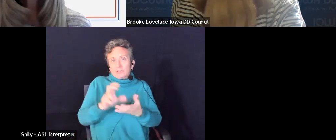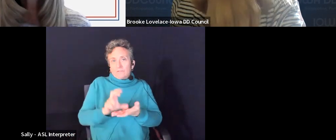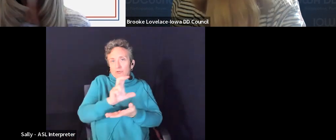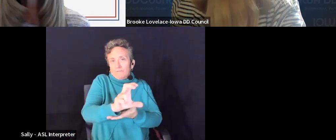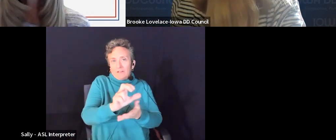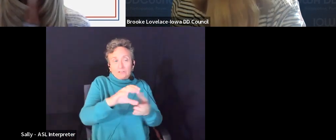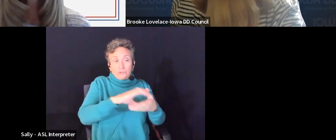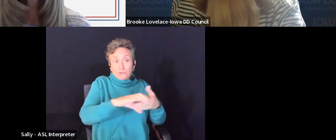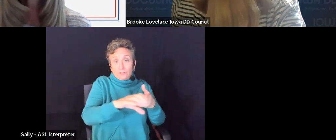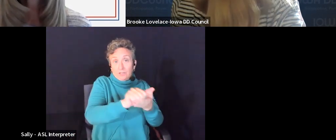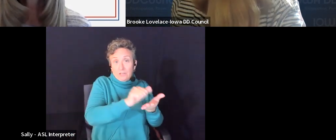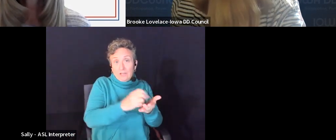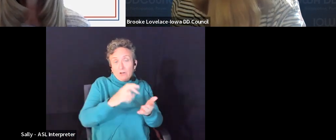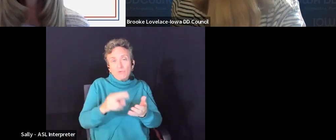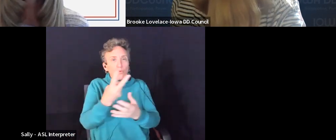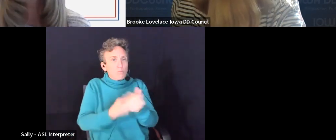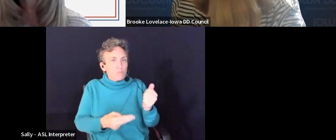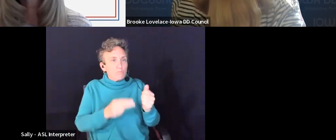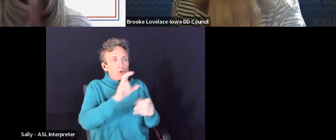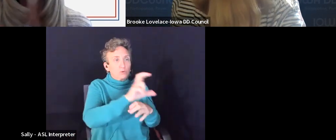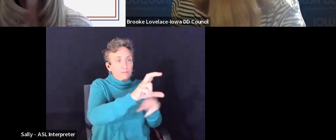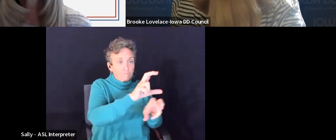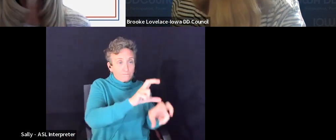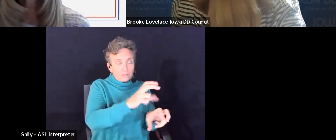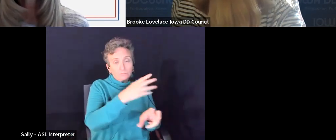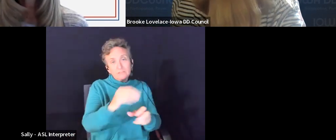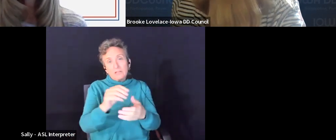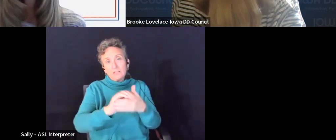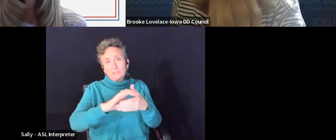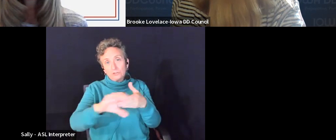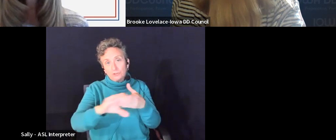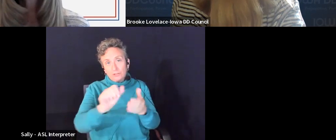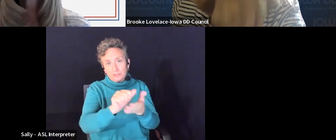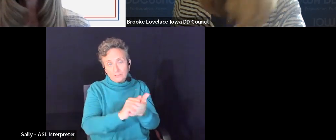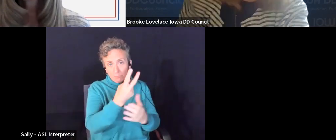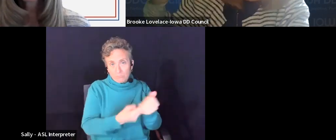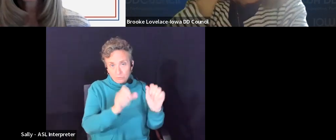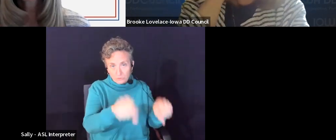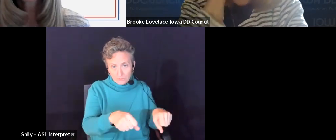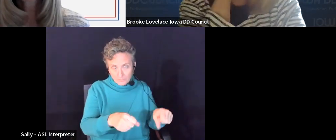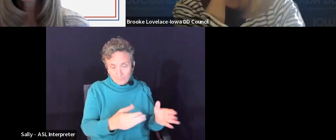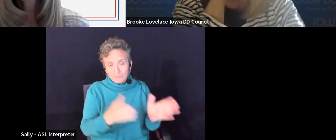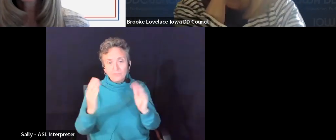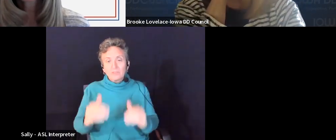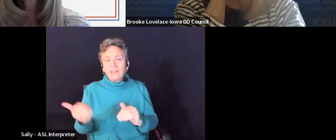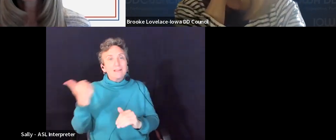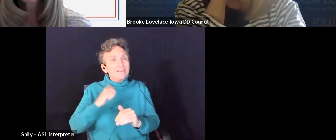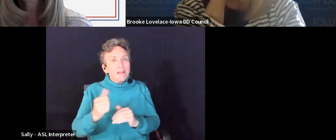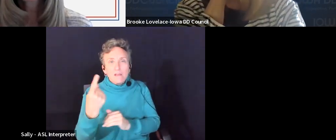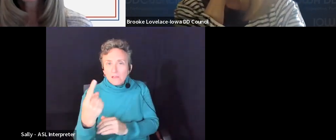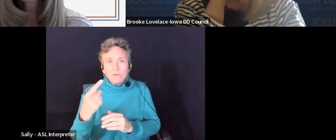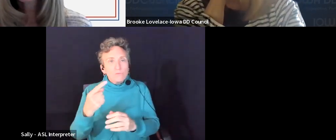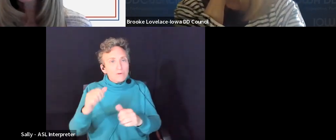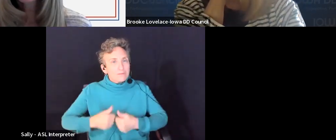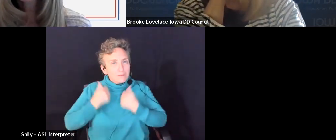account, or you can have a combination of the investments and the checking account. And remember, any Iowa taxpayer can take a state